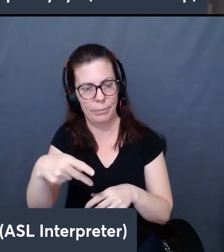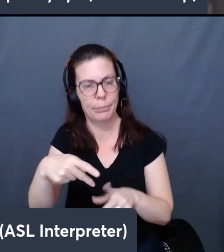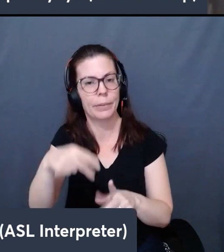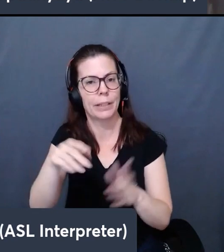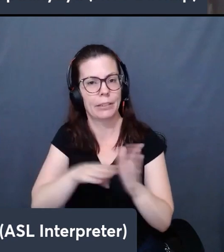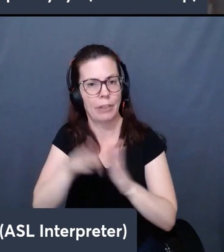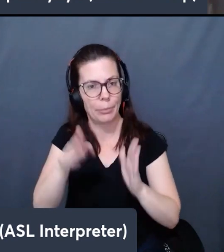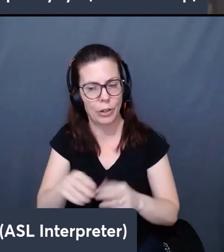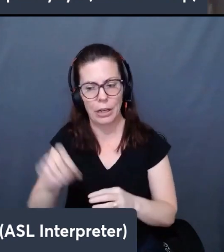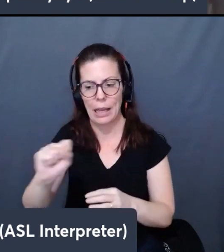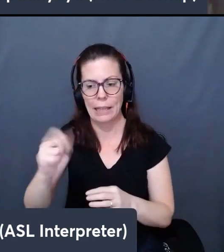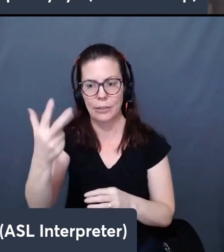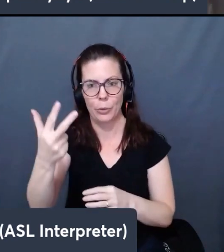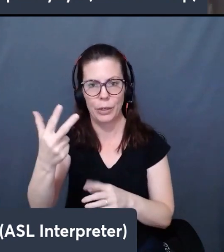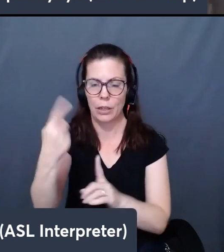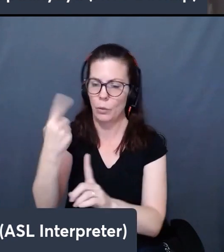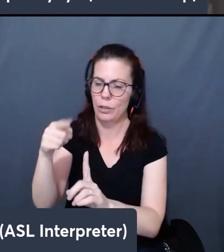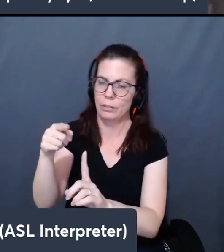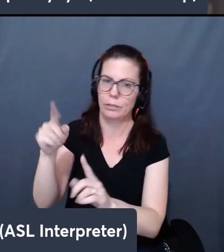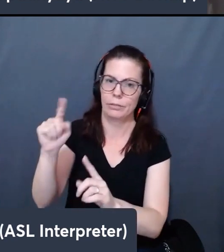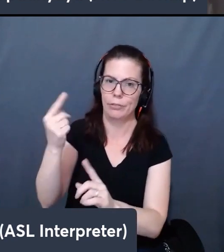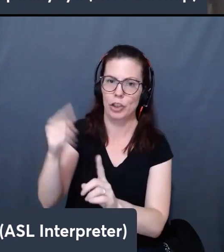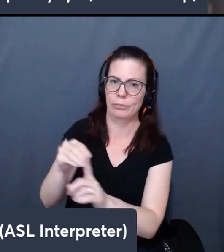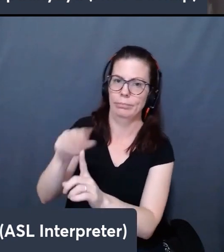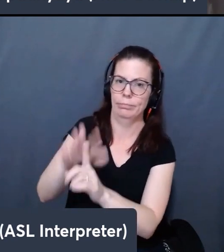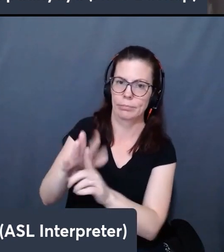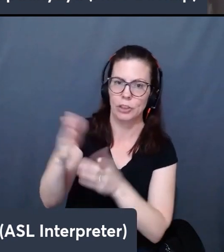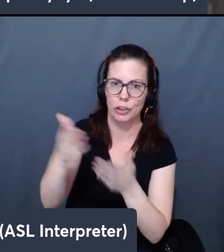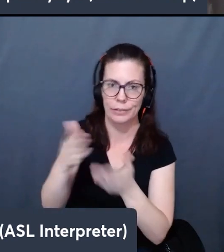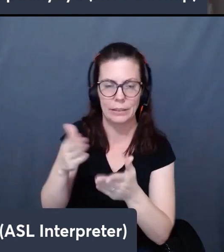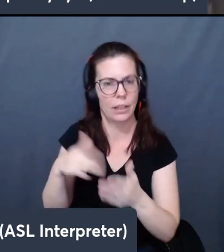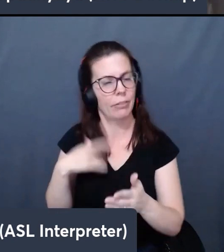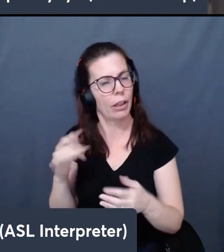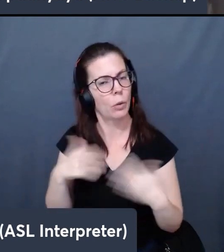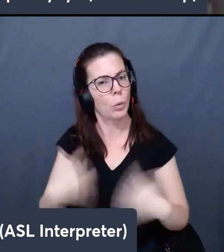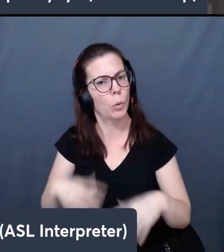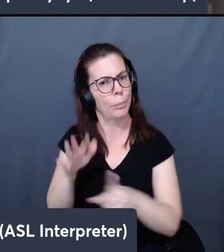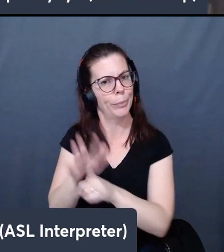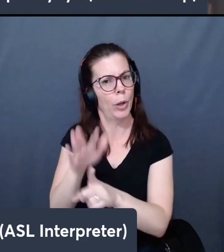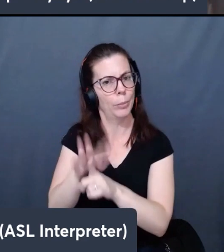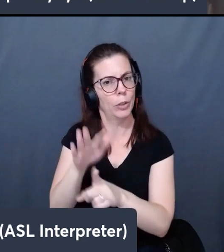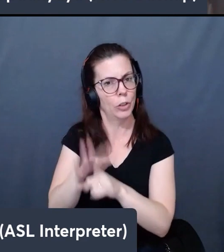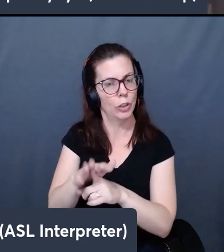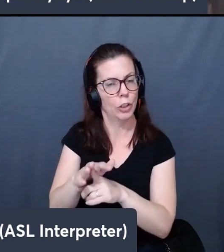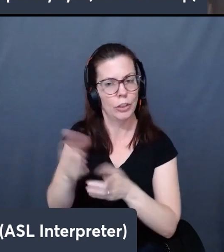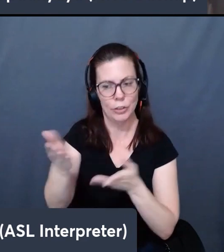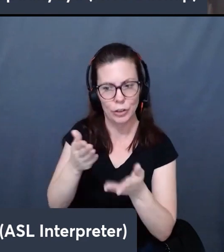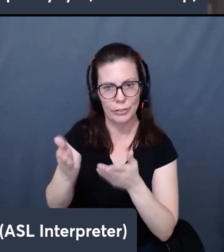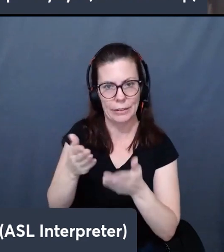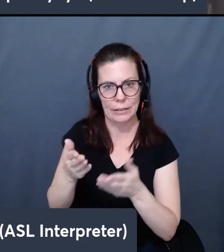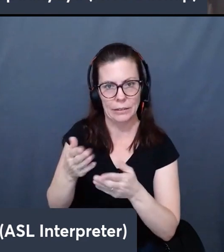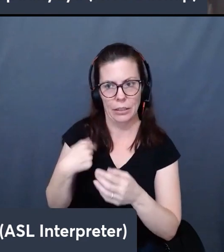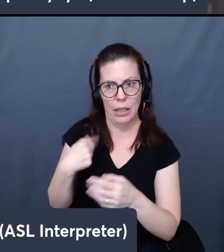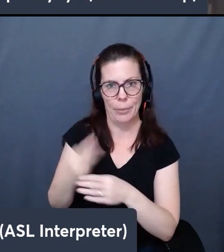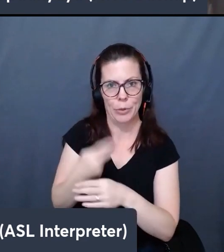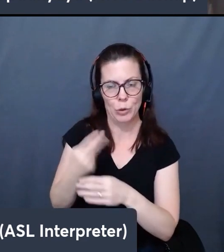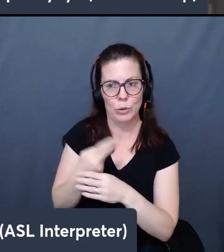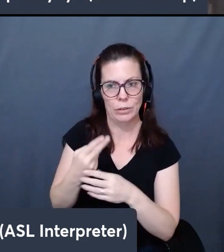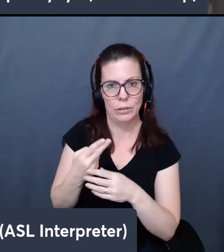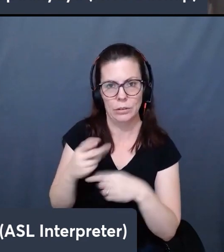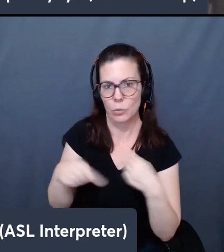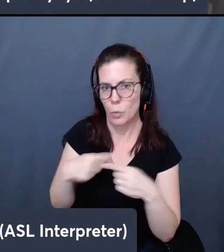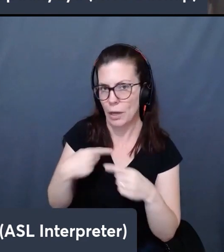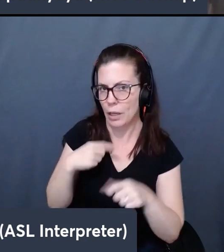was probably first introduced to, and I feel is like one of the most popular services that I use when working with